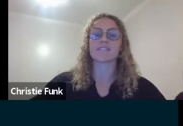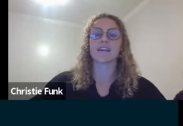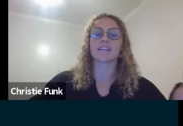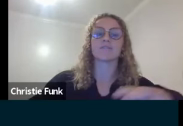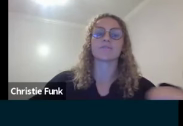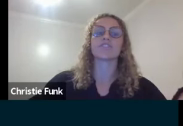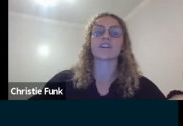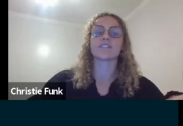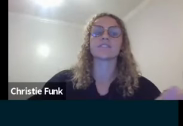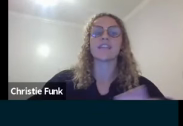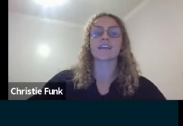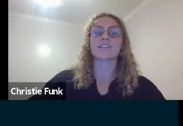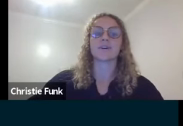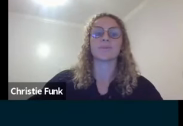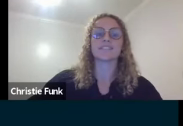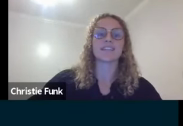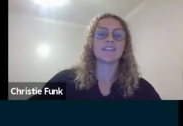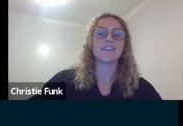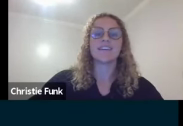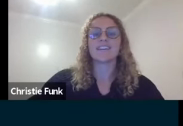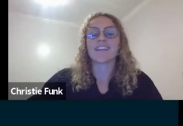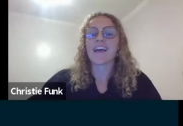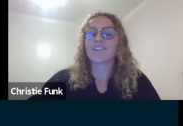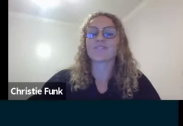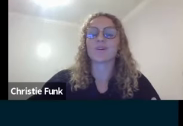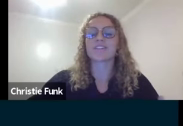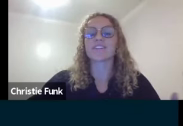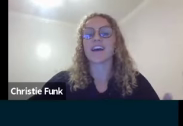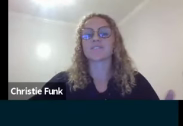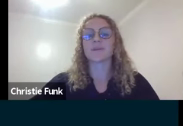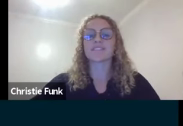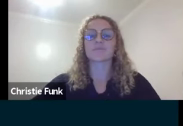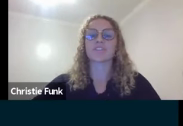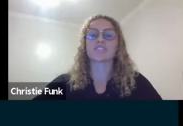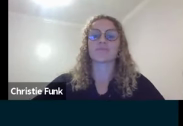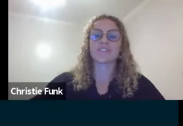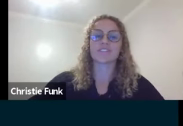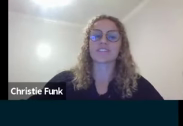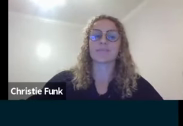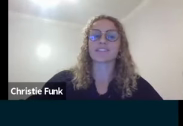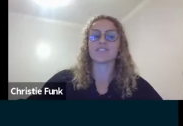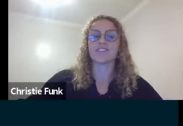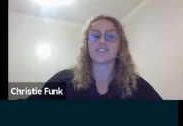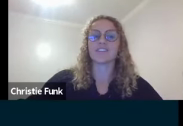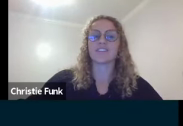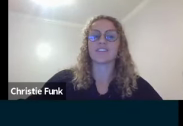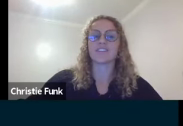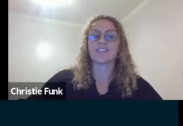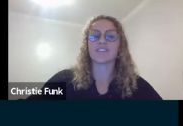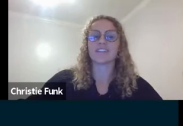left-hand of the slide, it will redirect you to NASA home and city. And have you ever wondered how space exploration and research has impacted your